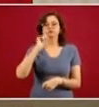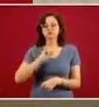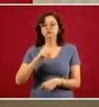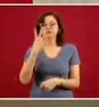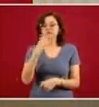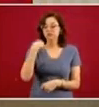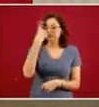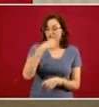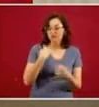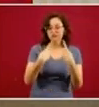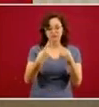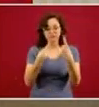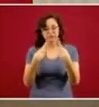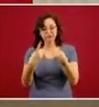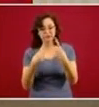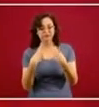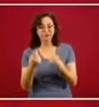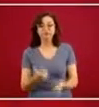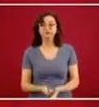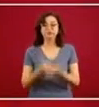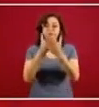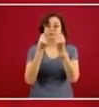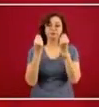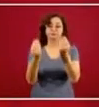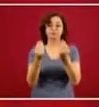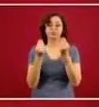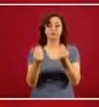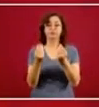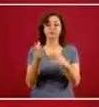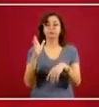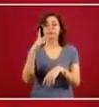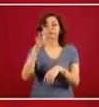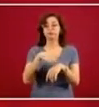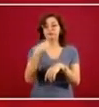The virtual meeting that you were referring to was very productive,